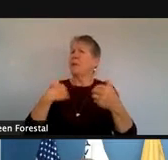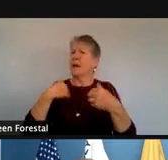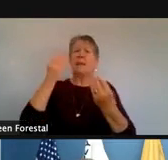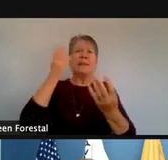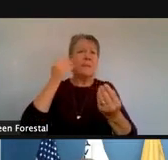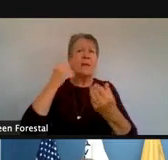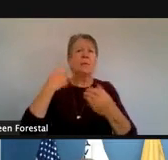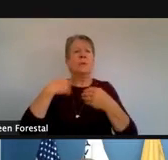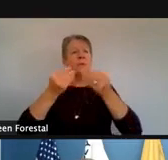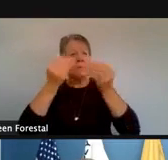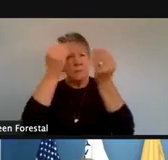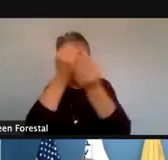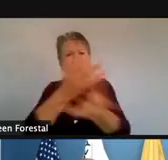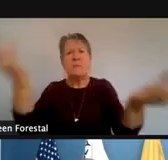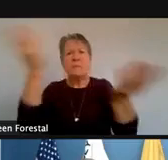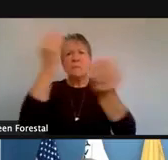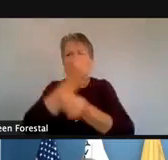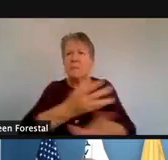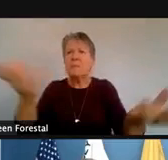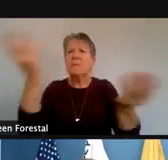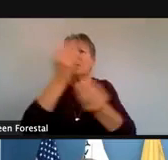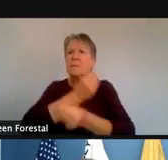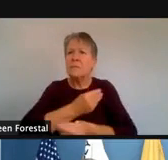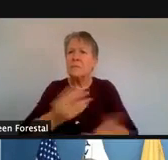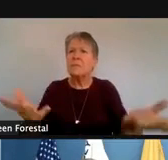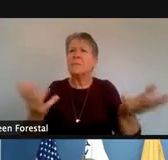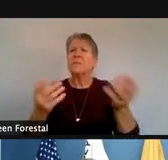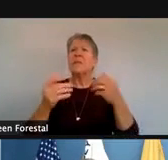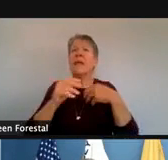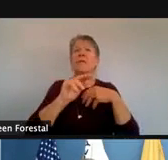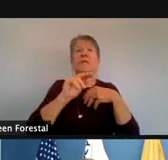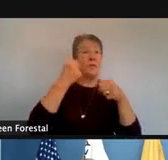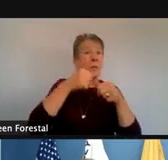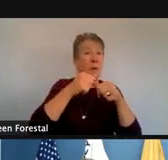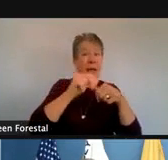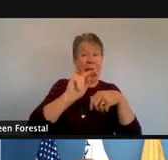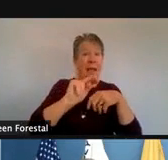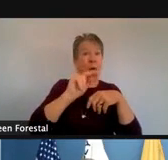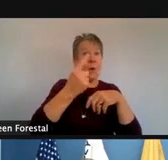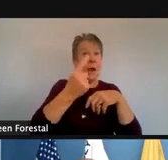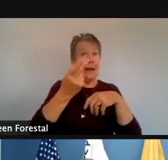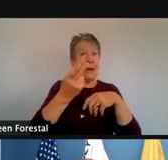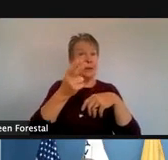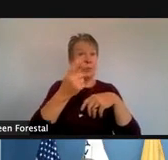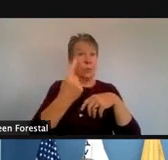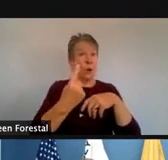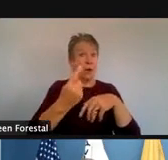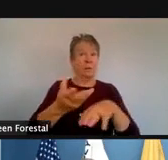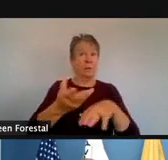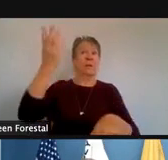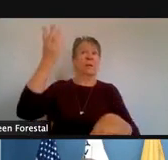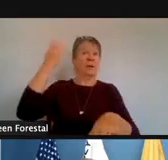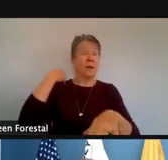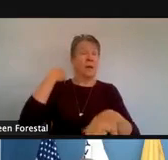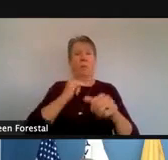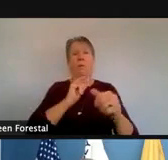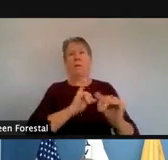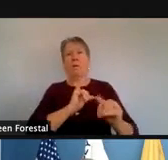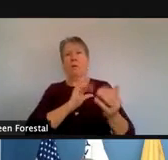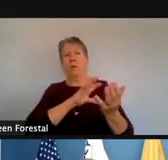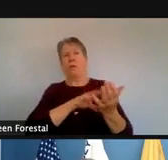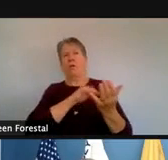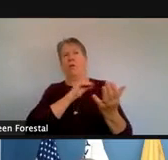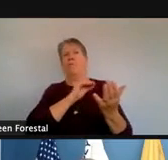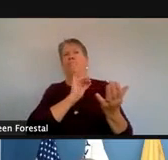H1N1 pandemic. We also know that our vaccination experience with the flu vaccination results in